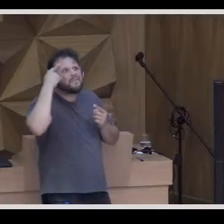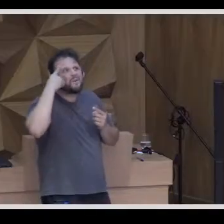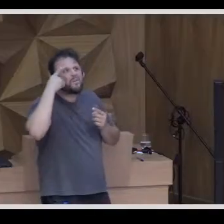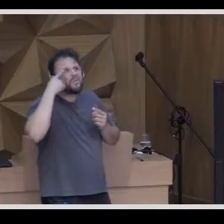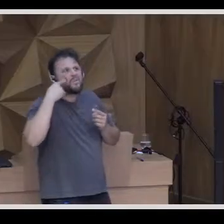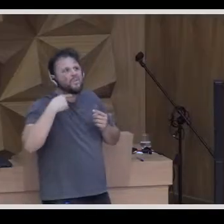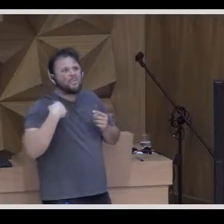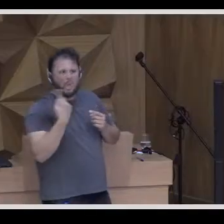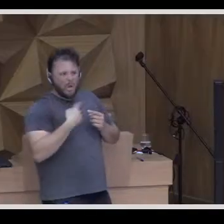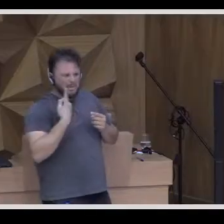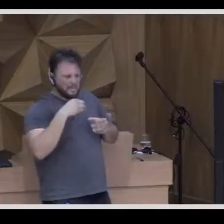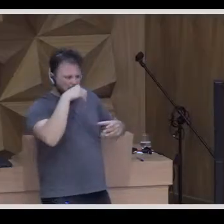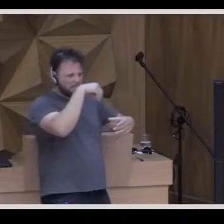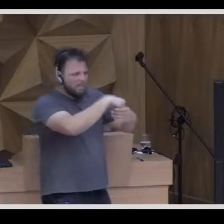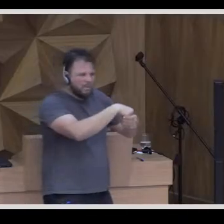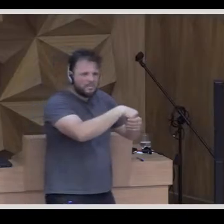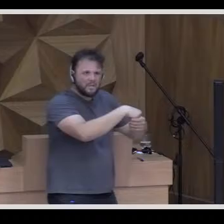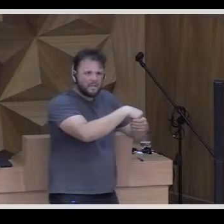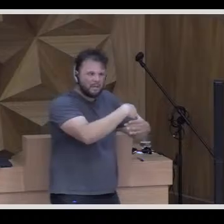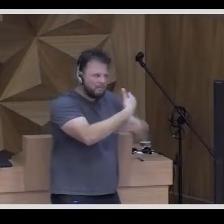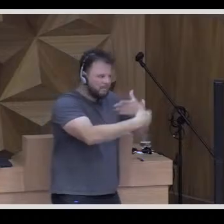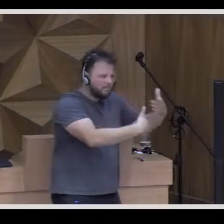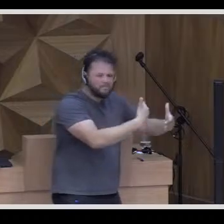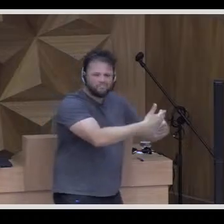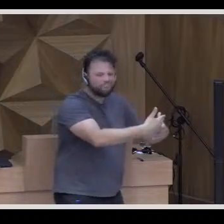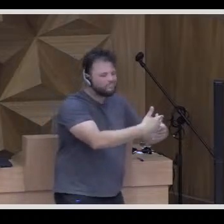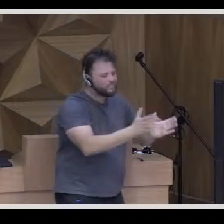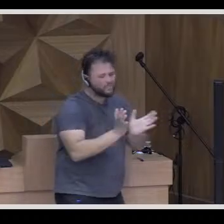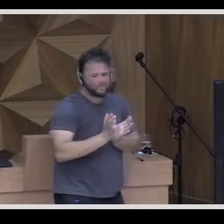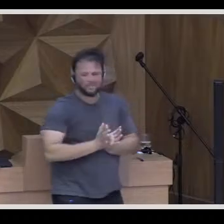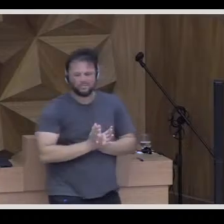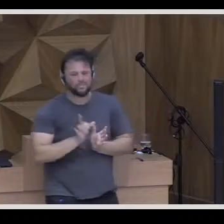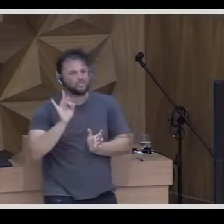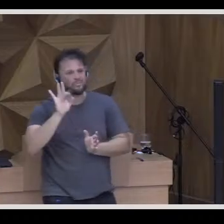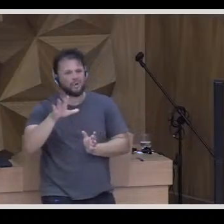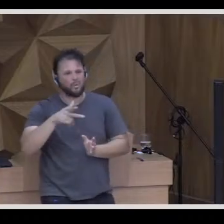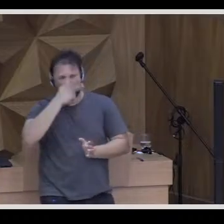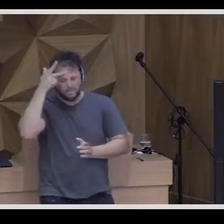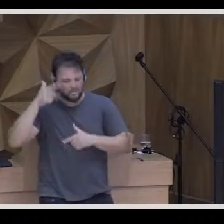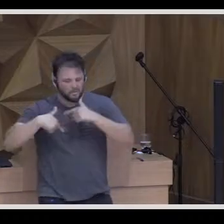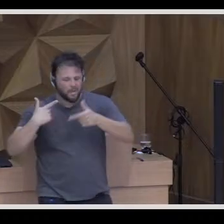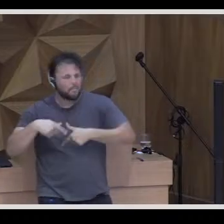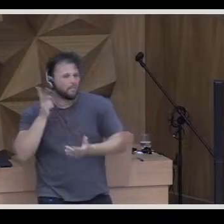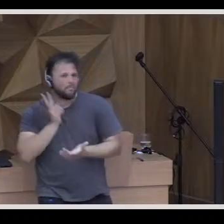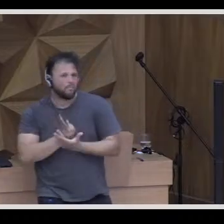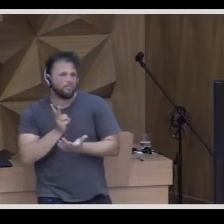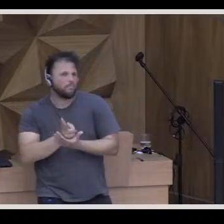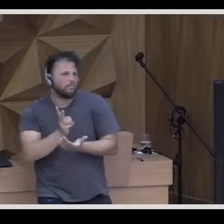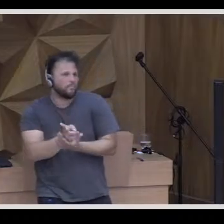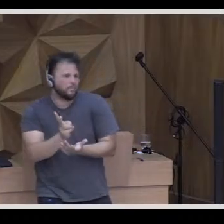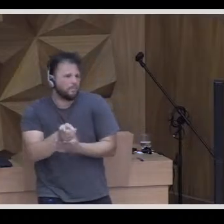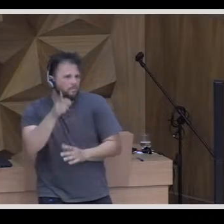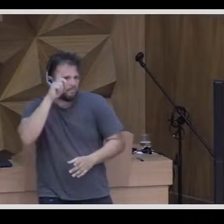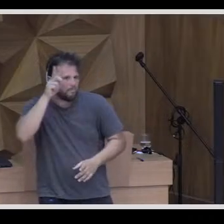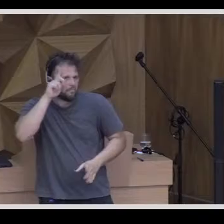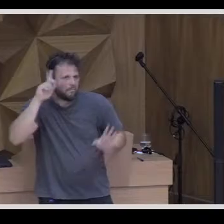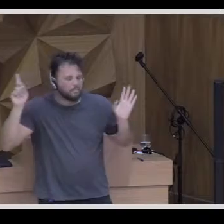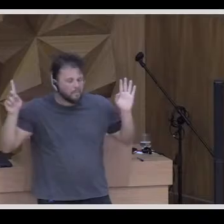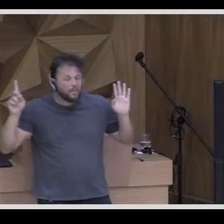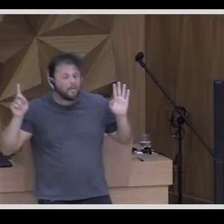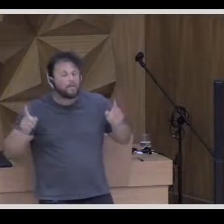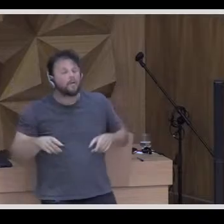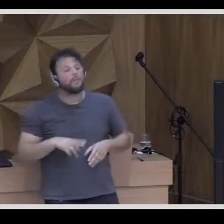So I'm going to talk about these some more because these sort of led into the four challenges. So this is really kind of the third part of